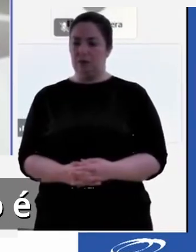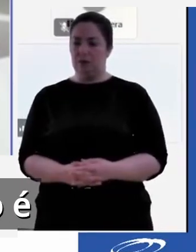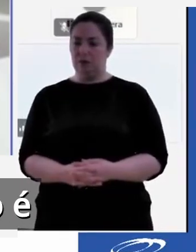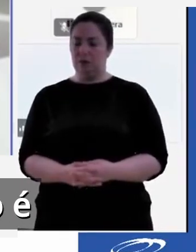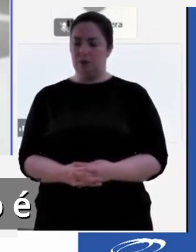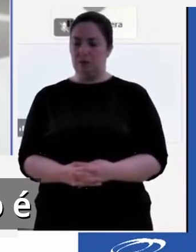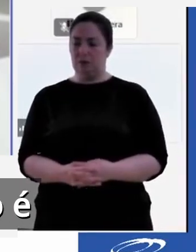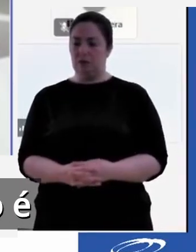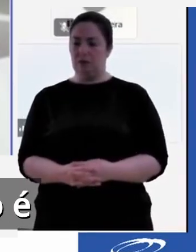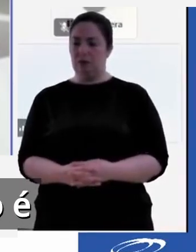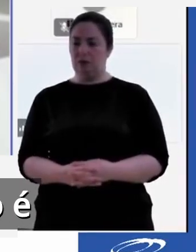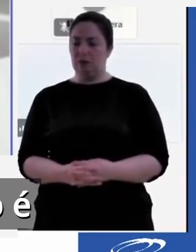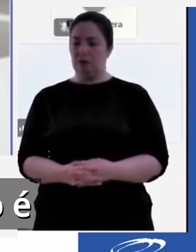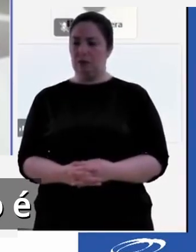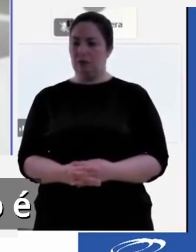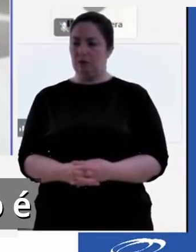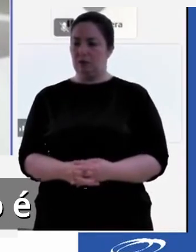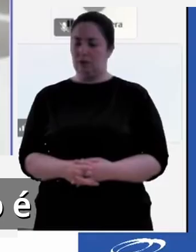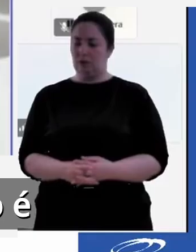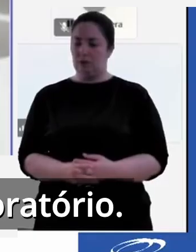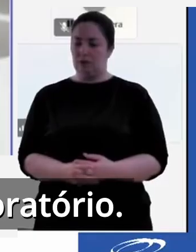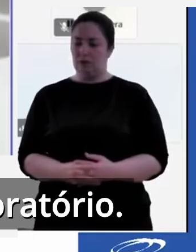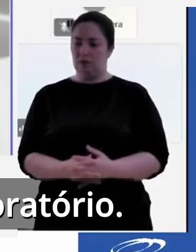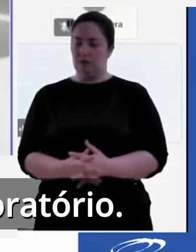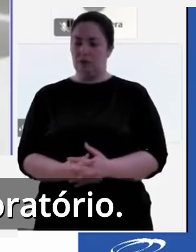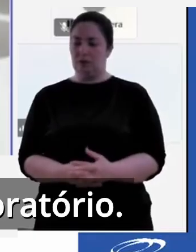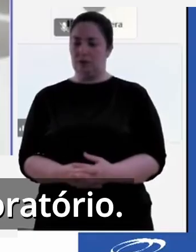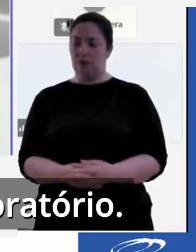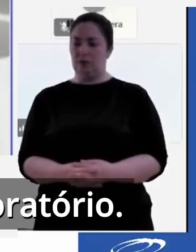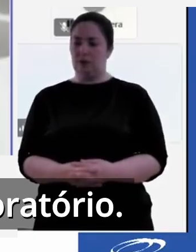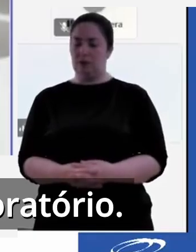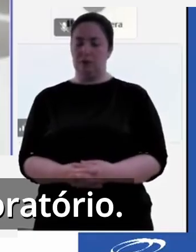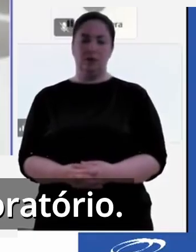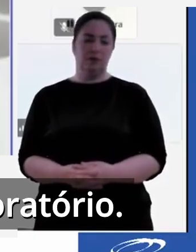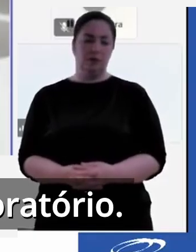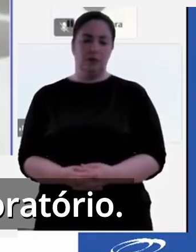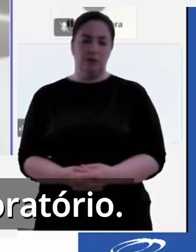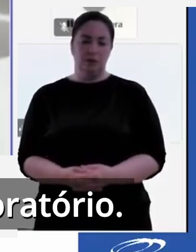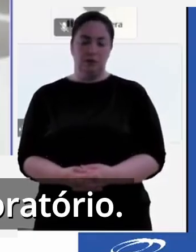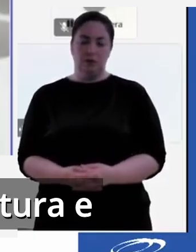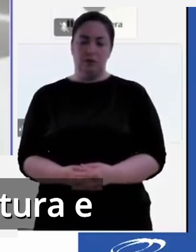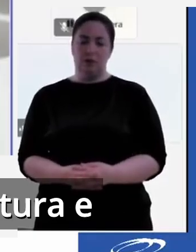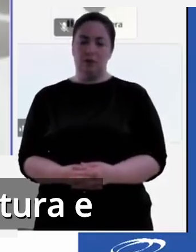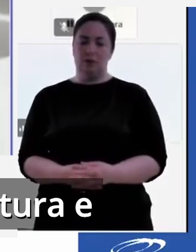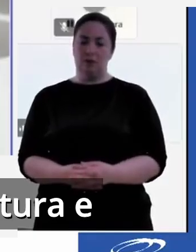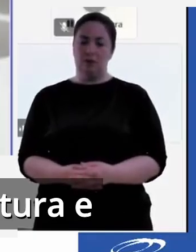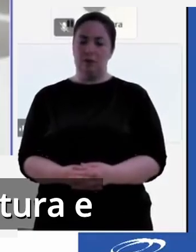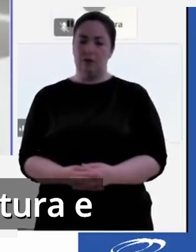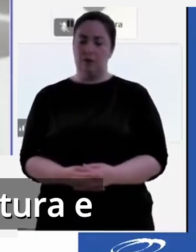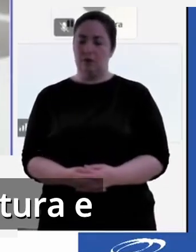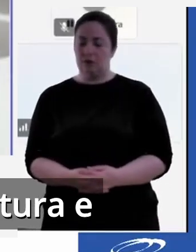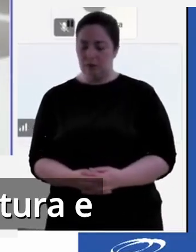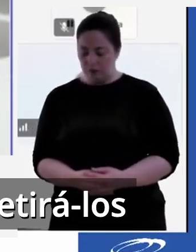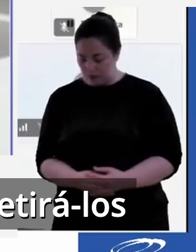bottles. And the reason that we do that primarily is because it's just easier for us in the laboratory. We put the tissues into the